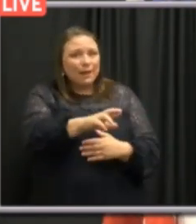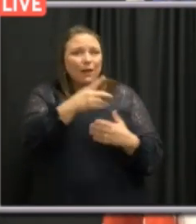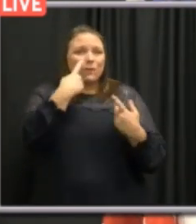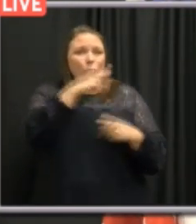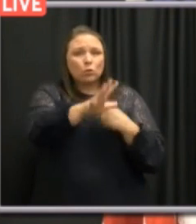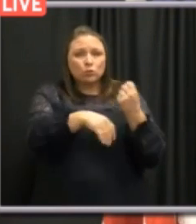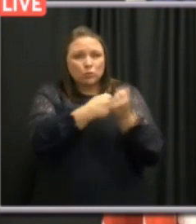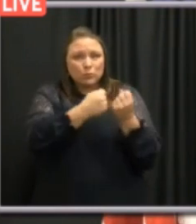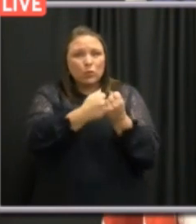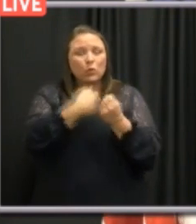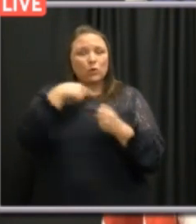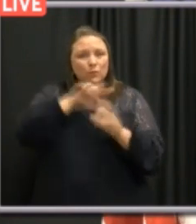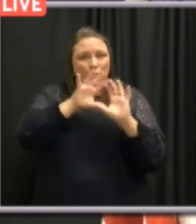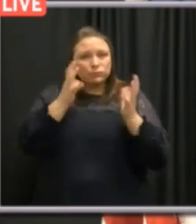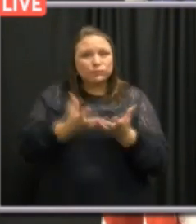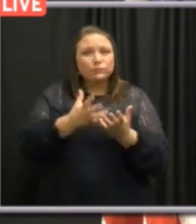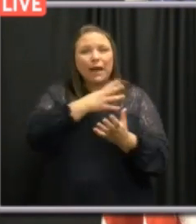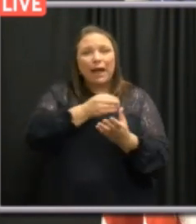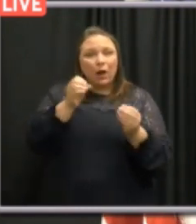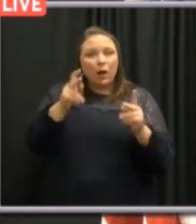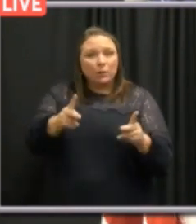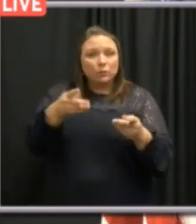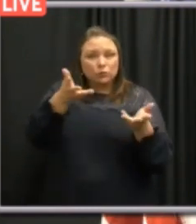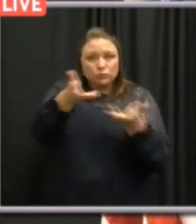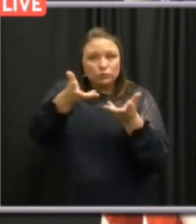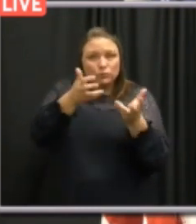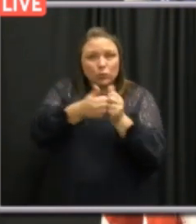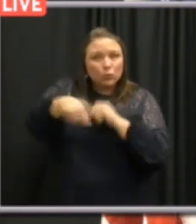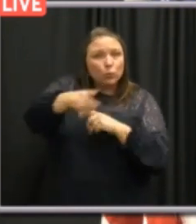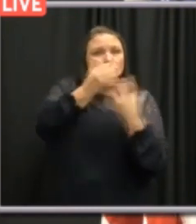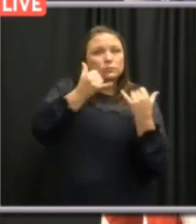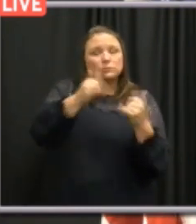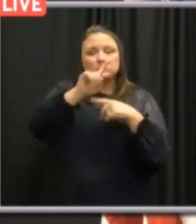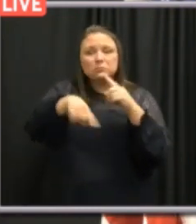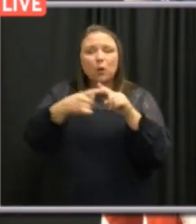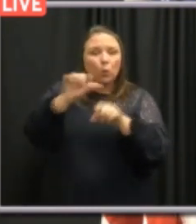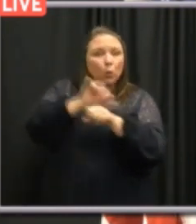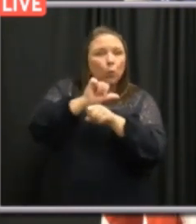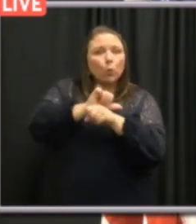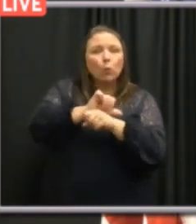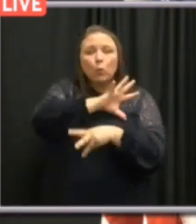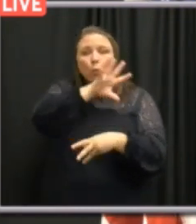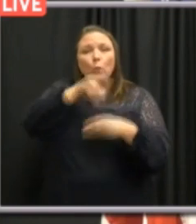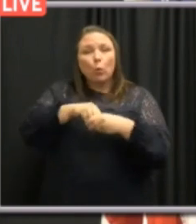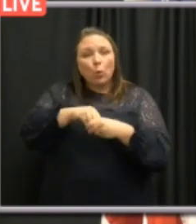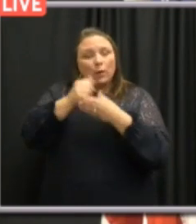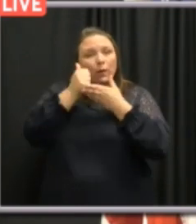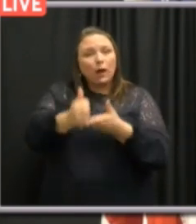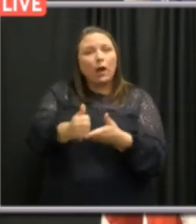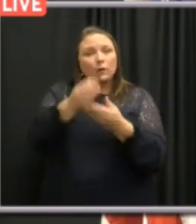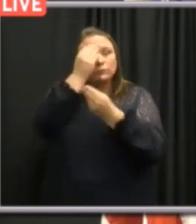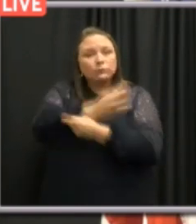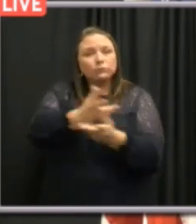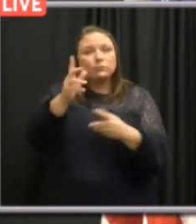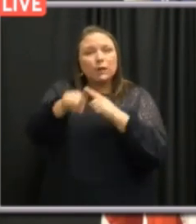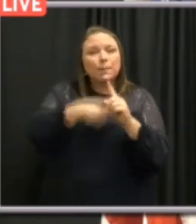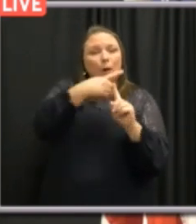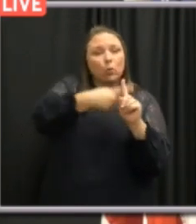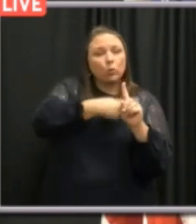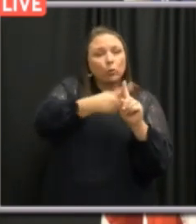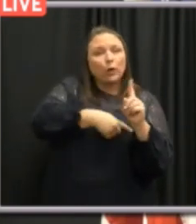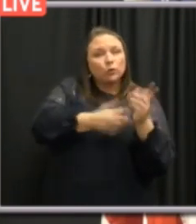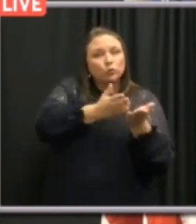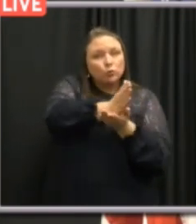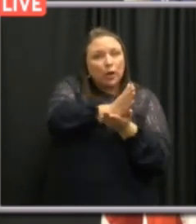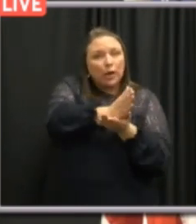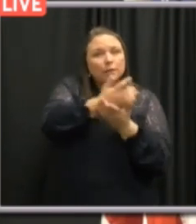aid and for the opportunity to speak to you today regarding our work, including some helpful information regarding renters' rights as